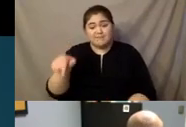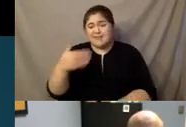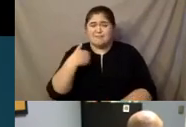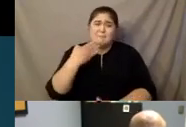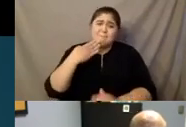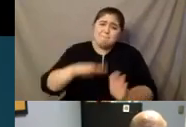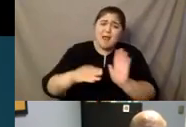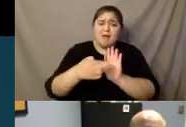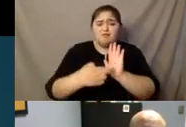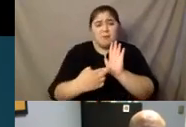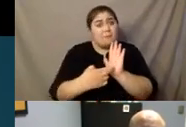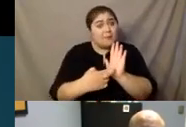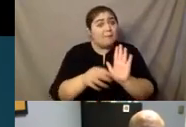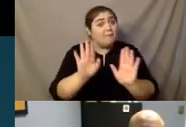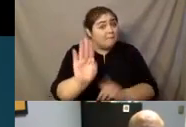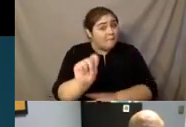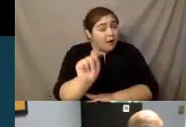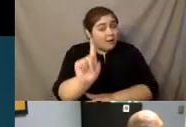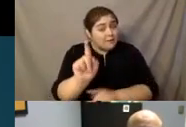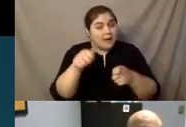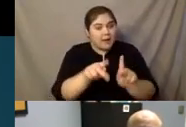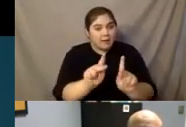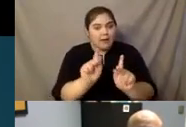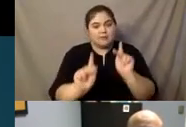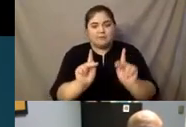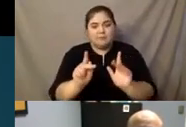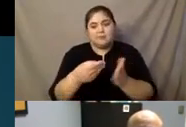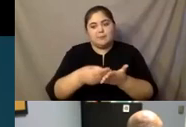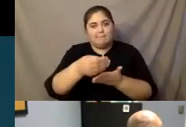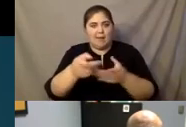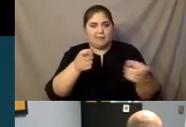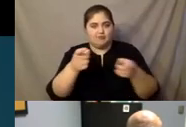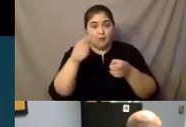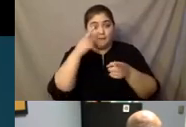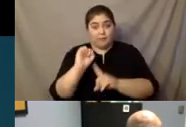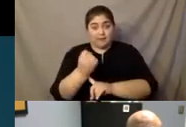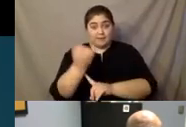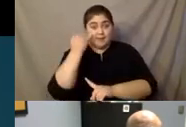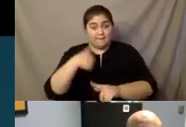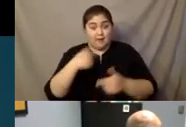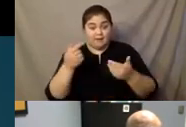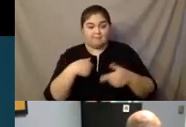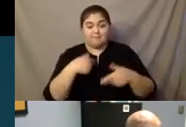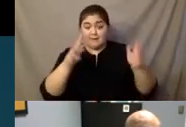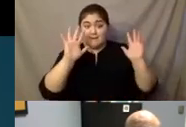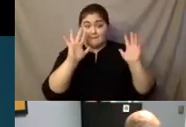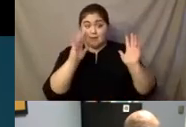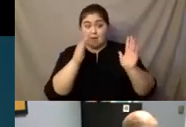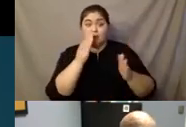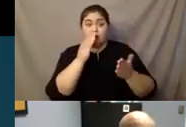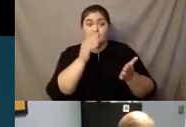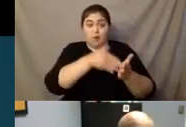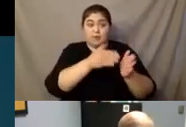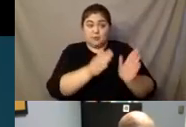really allows people to buy control over the case. So if I give up prosecuting somebody for the top count, I